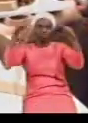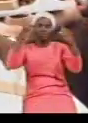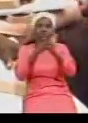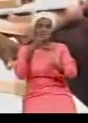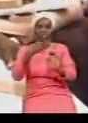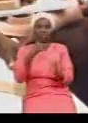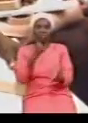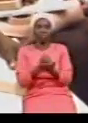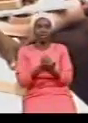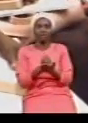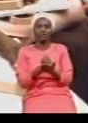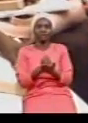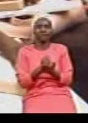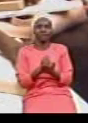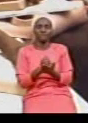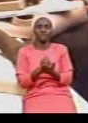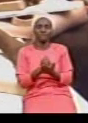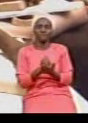name.